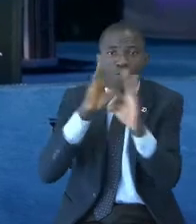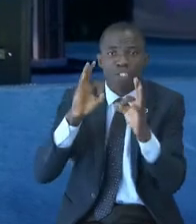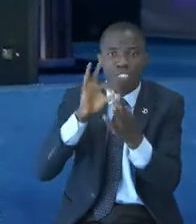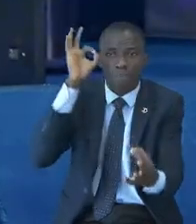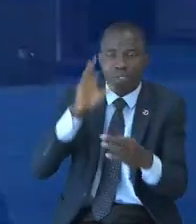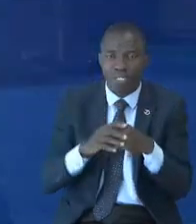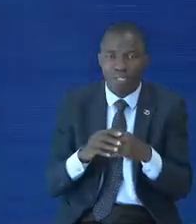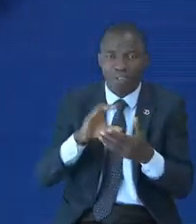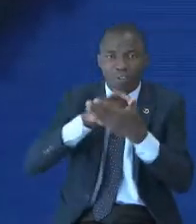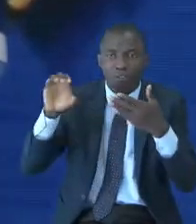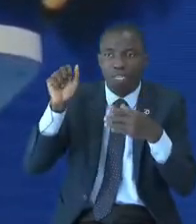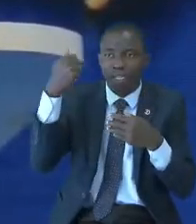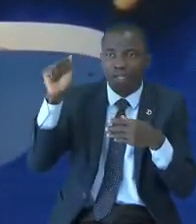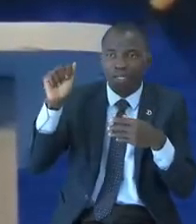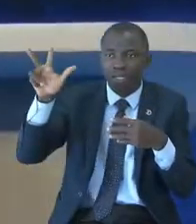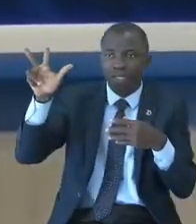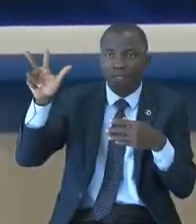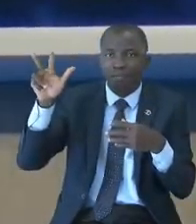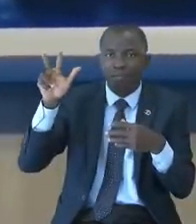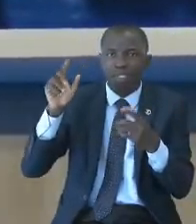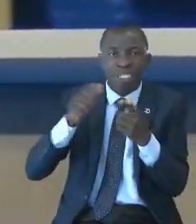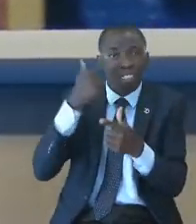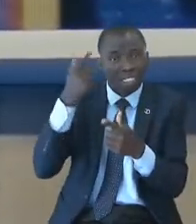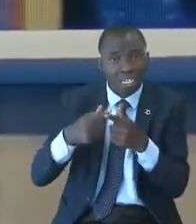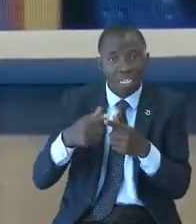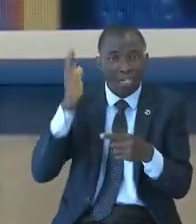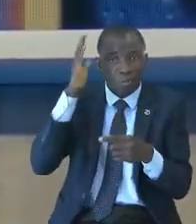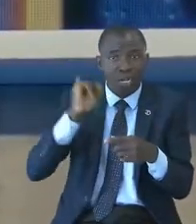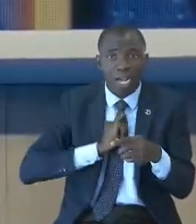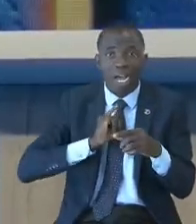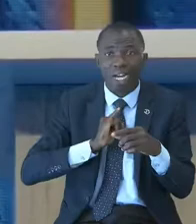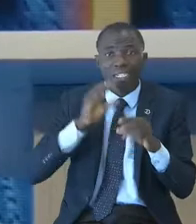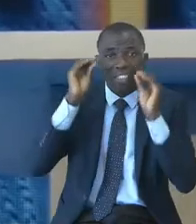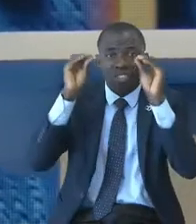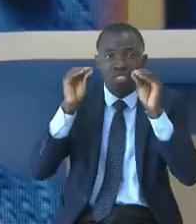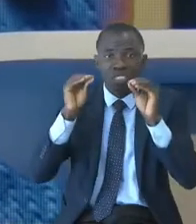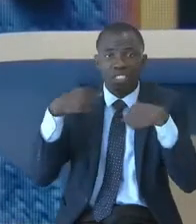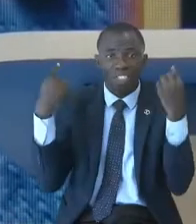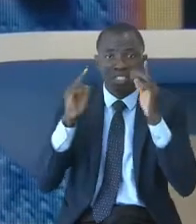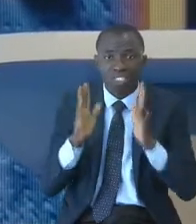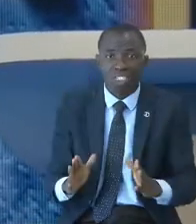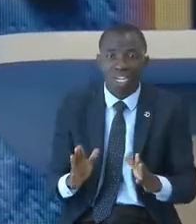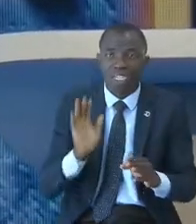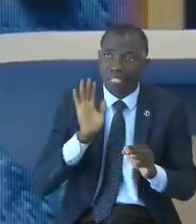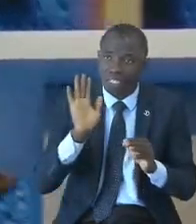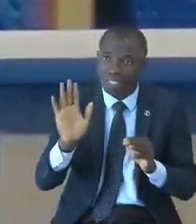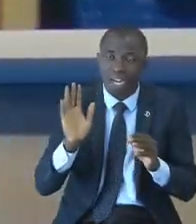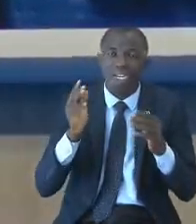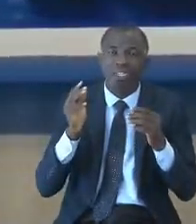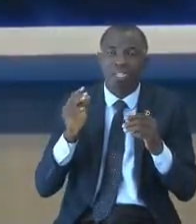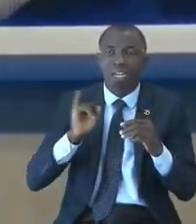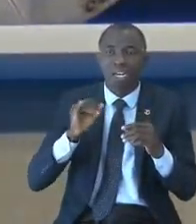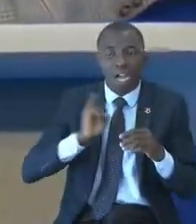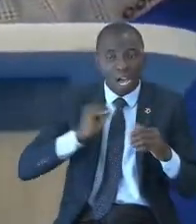in verse 13, he said, then will I teach transgressors? I have been